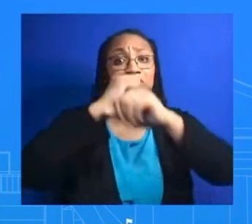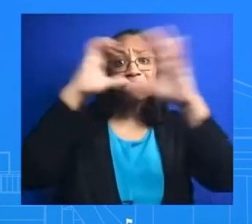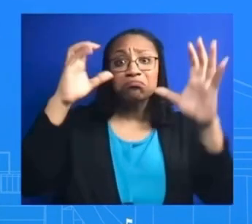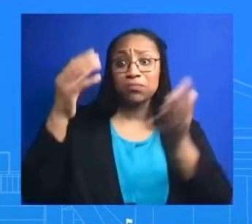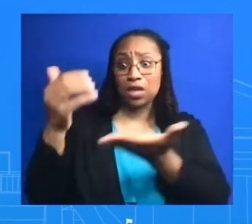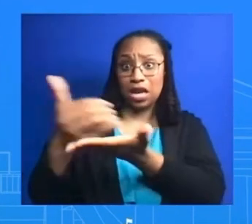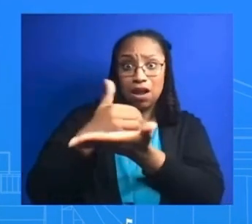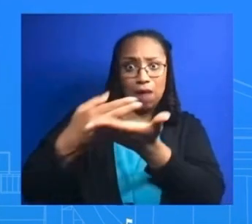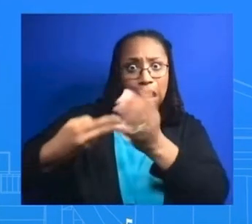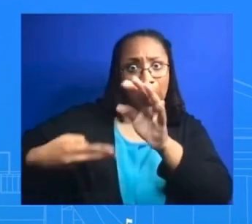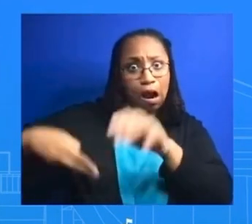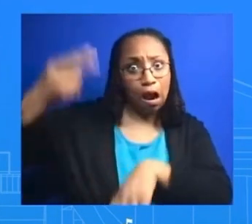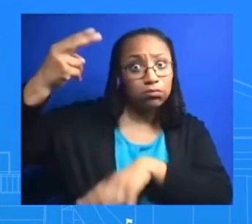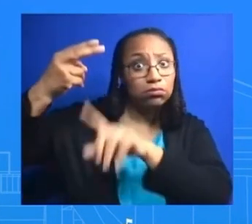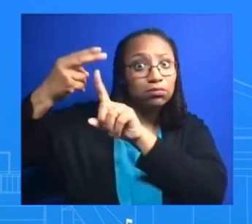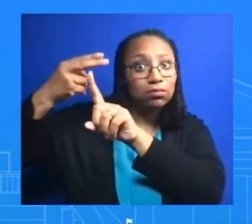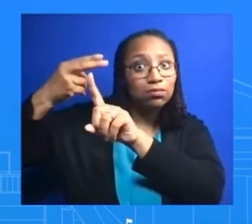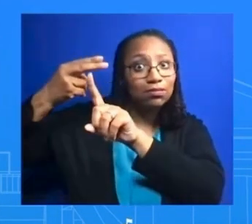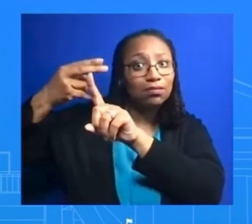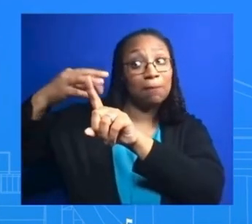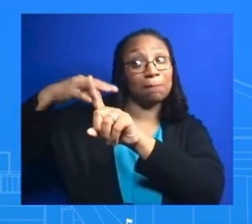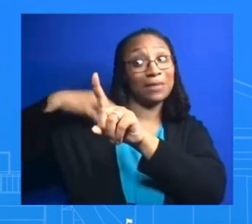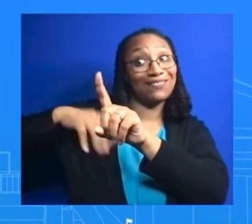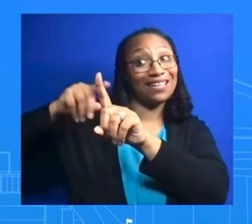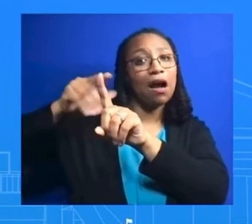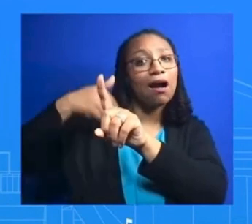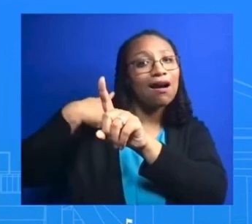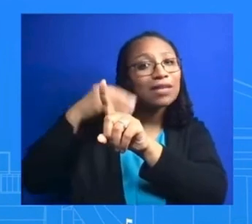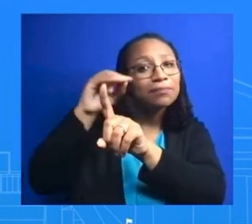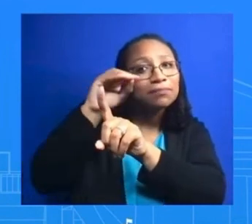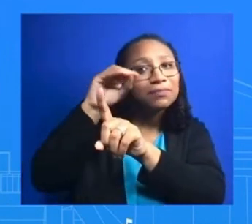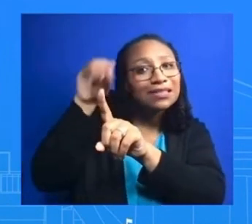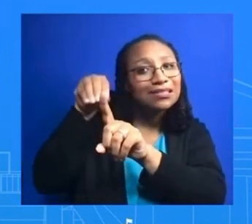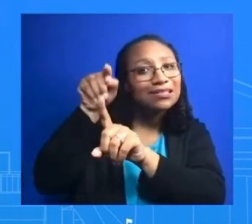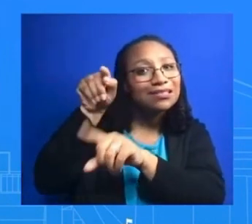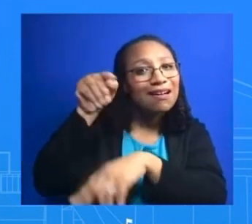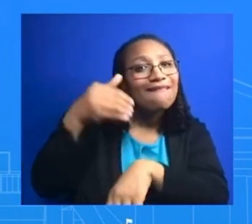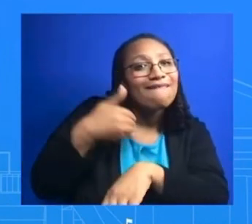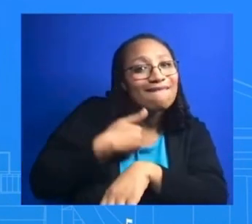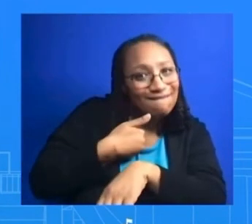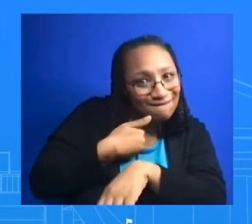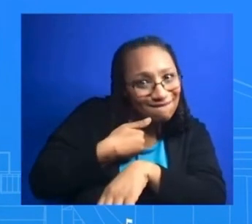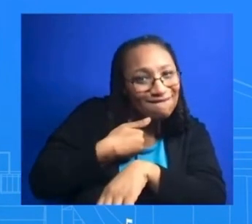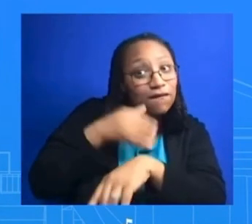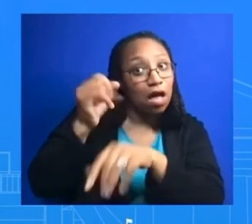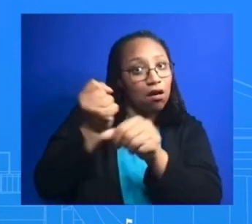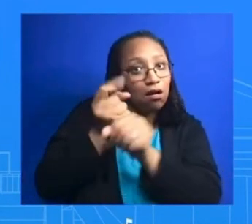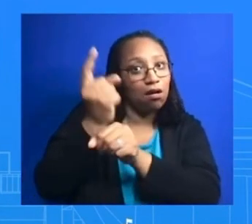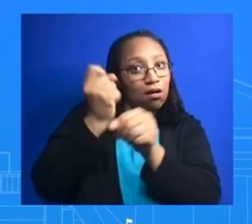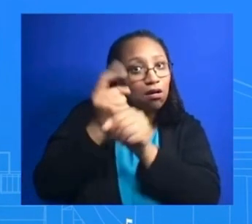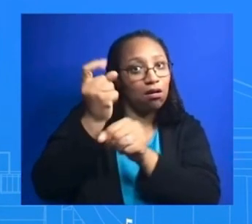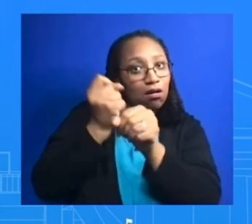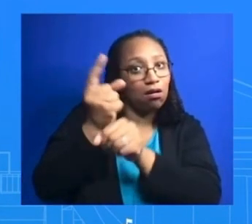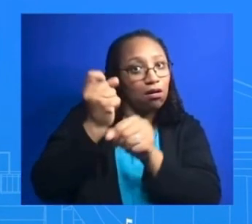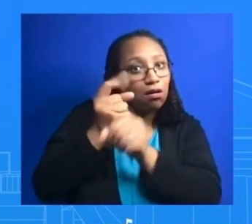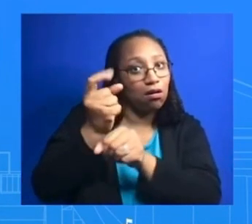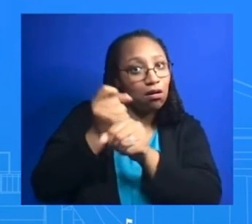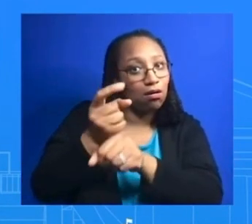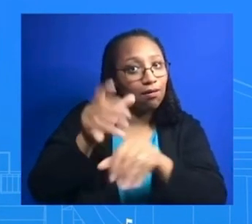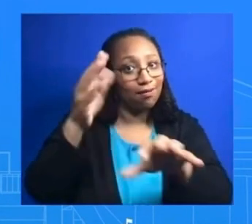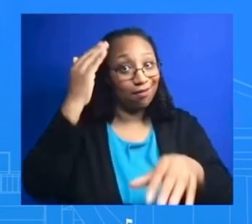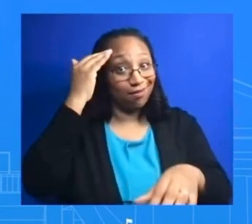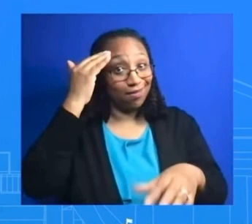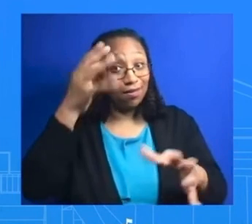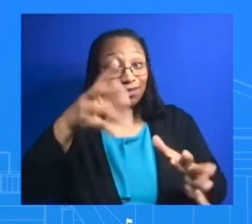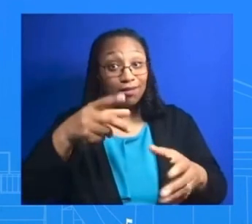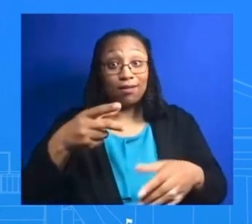of your income doesn't actually benefit you because that percentage is still higher than what your monthly payment would be. But it stretches pretty far up the